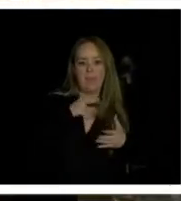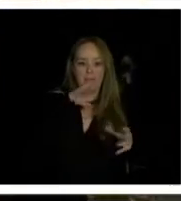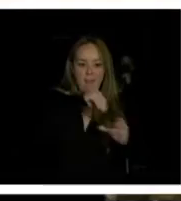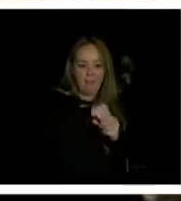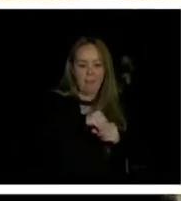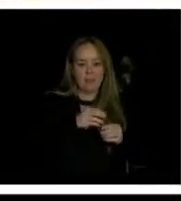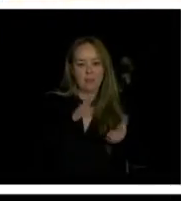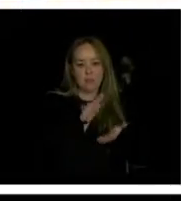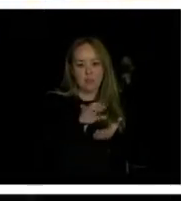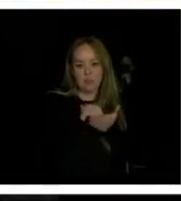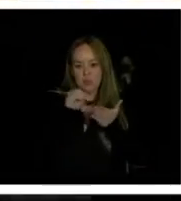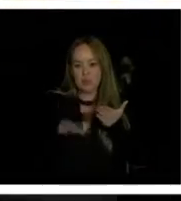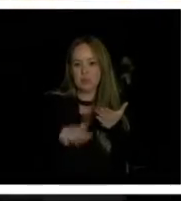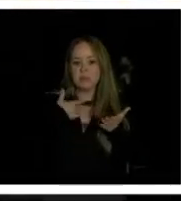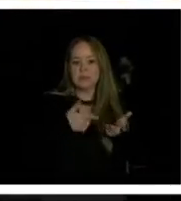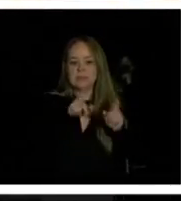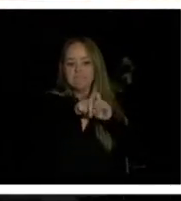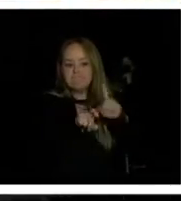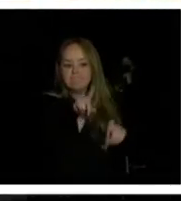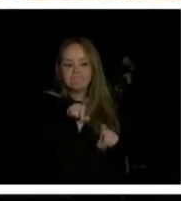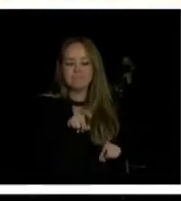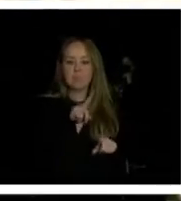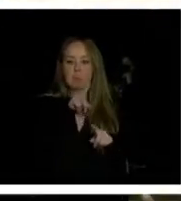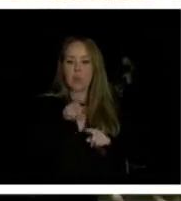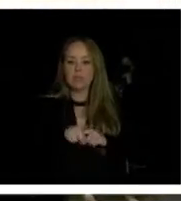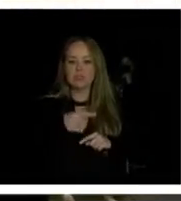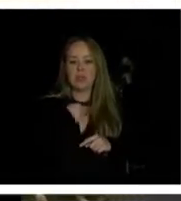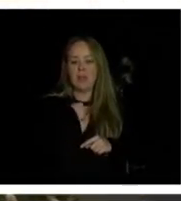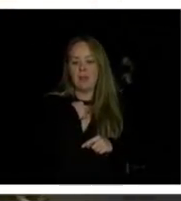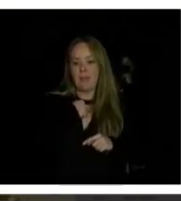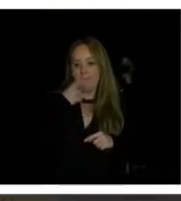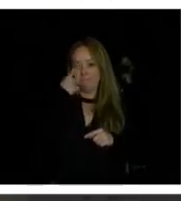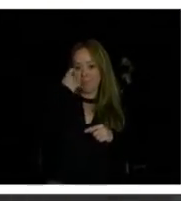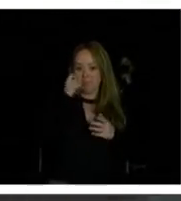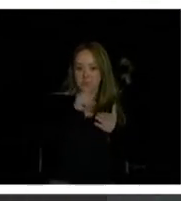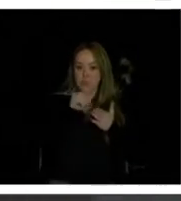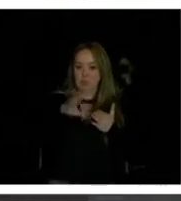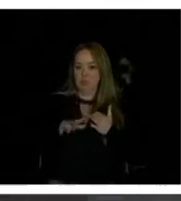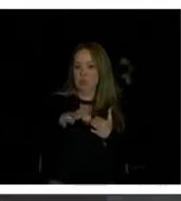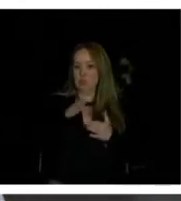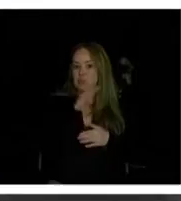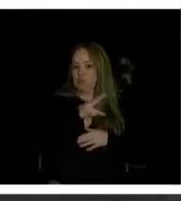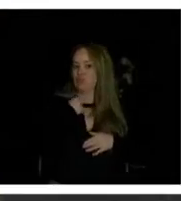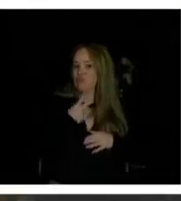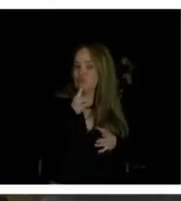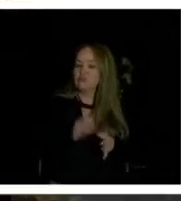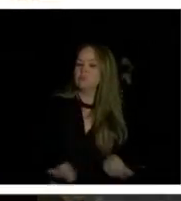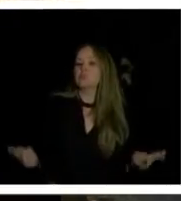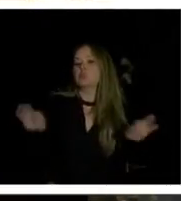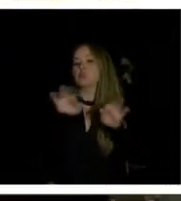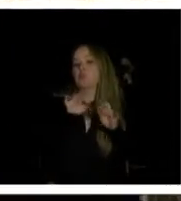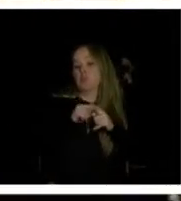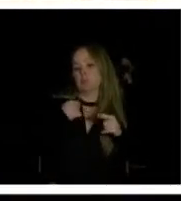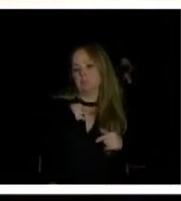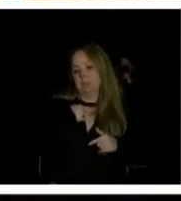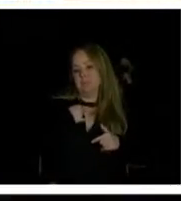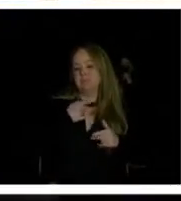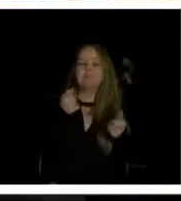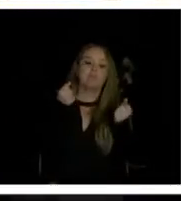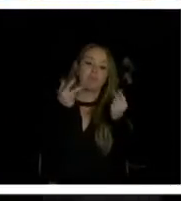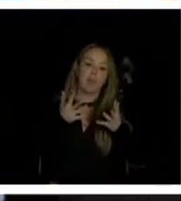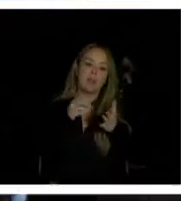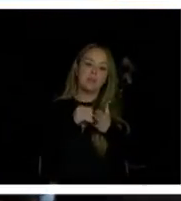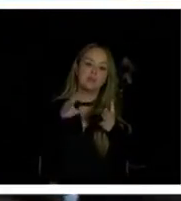engage students. I ask them questions. And because student voice is very, very important to me. And there's a number